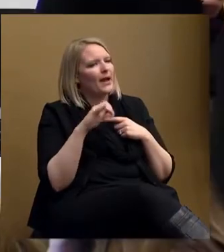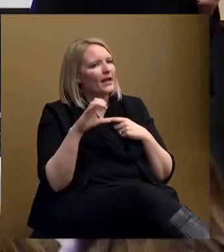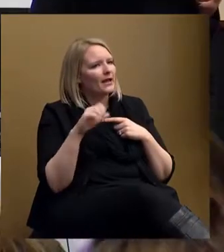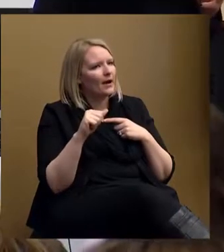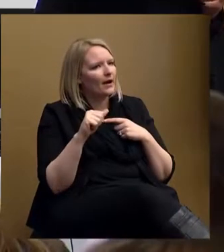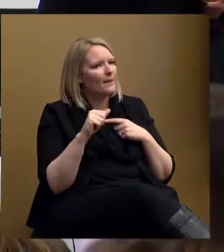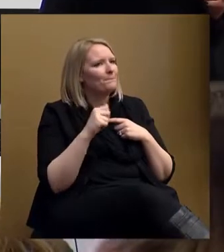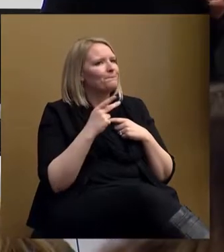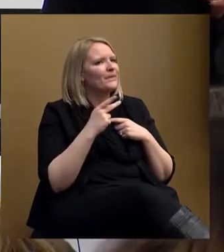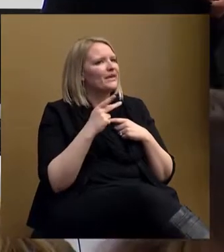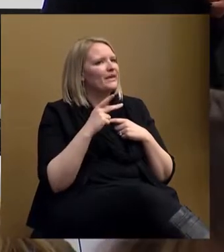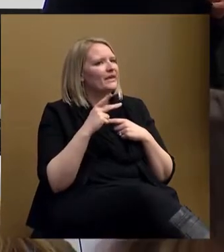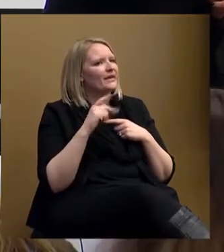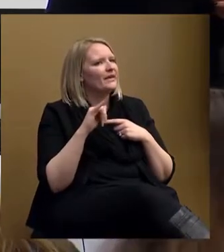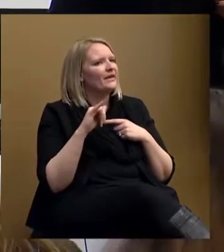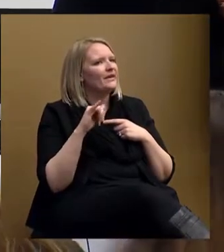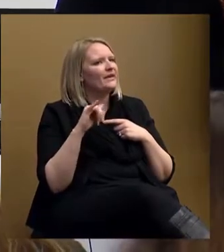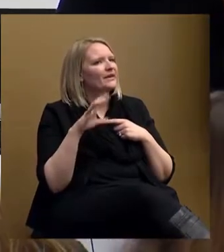say pica. You say.